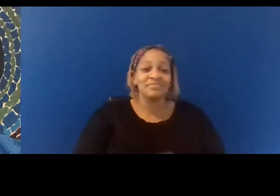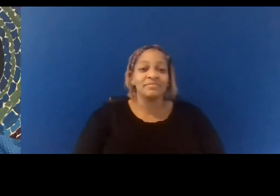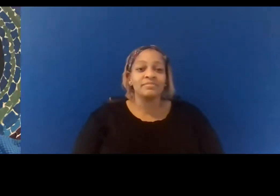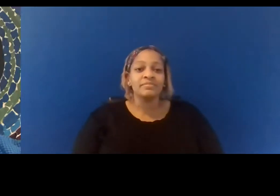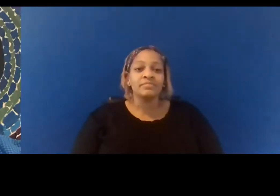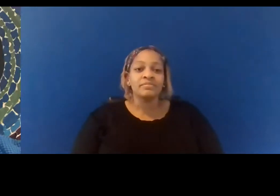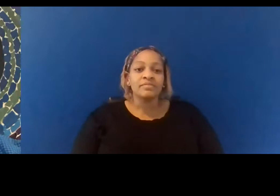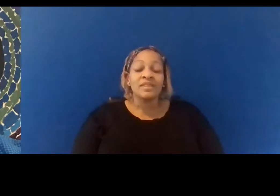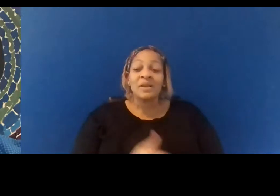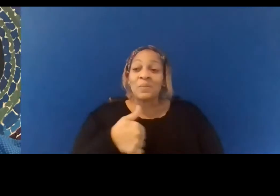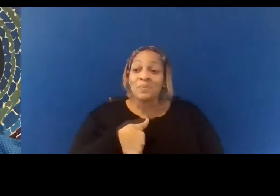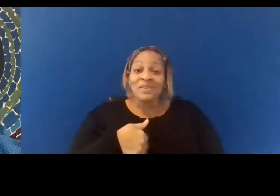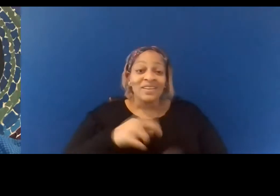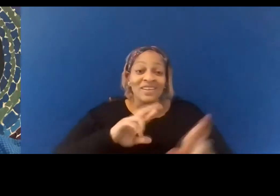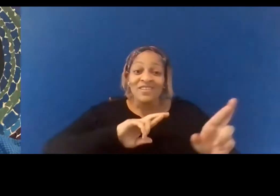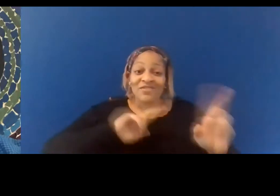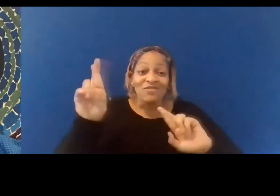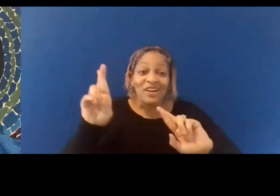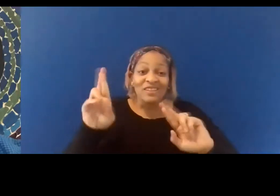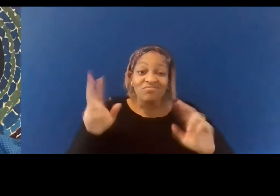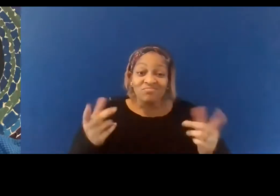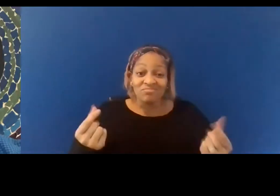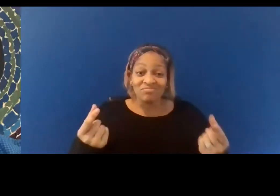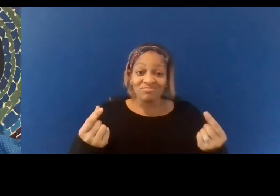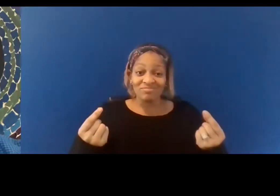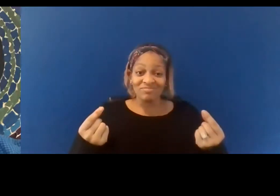I am so ready just to